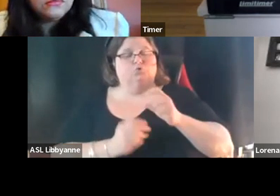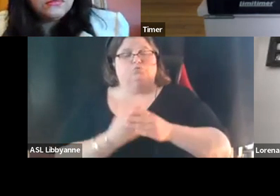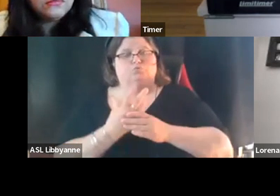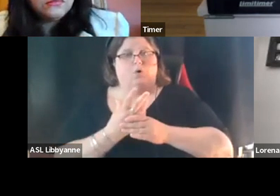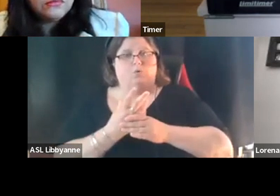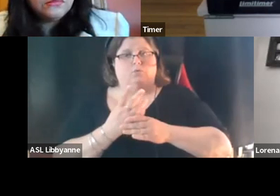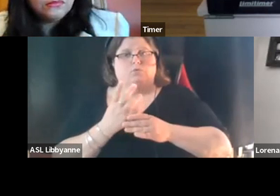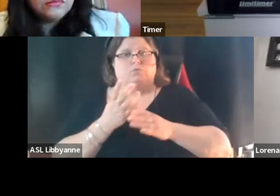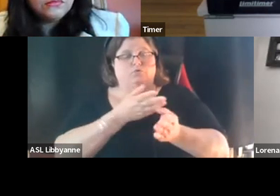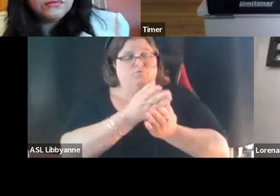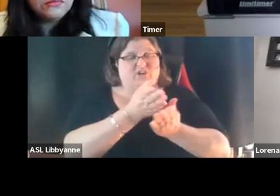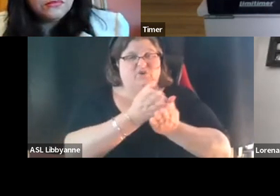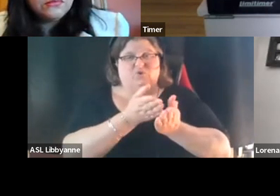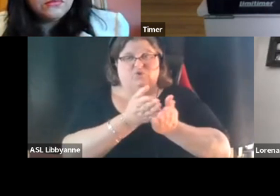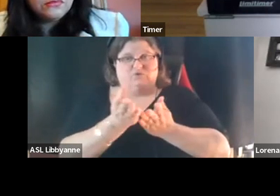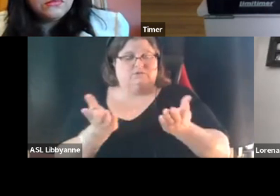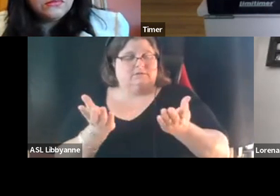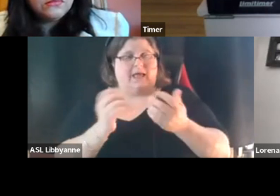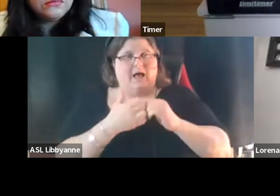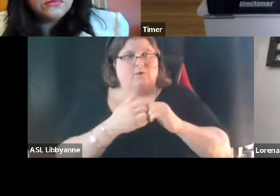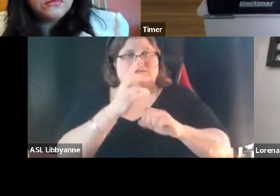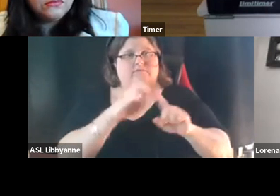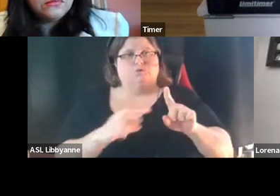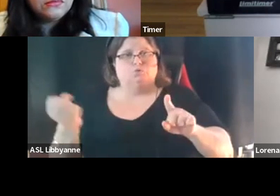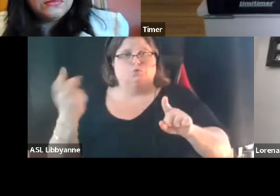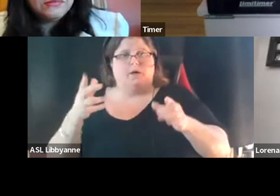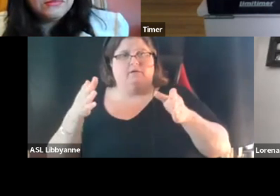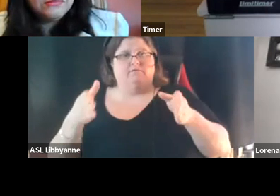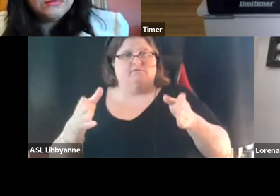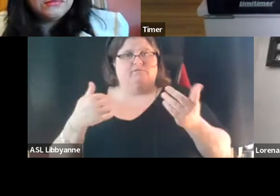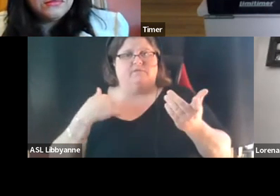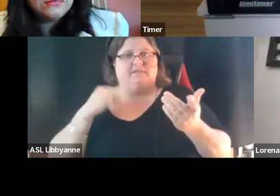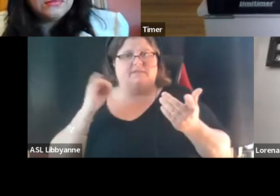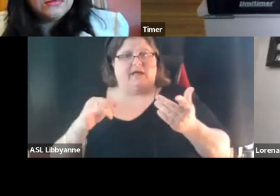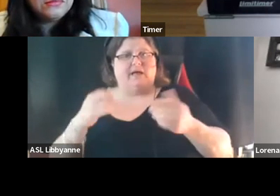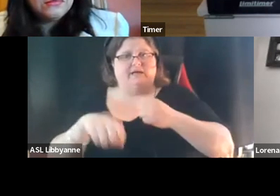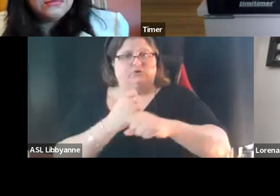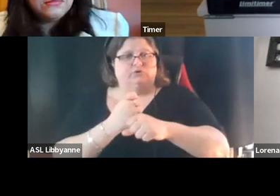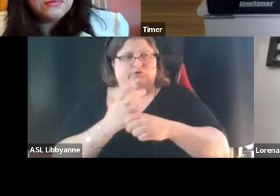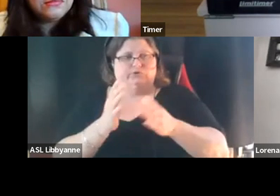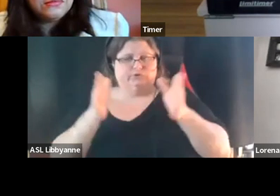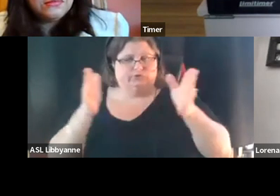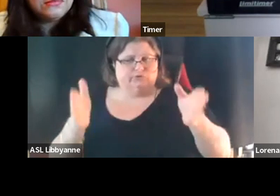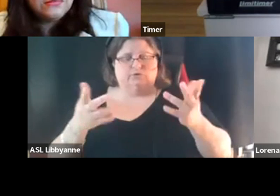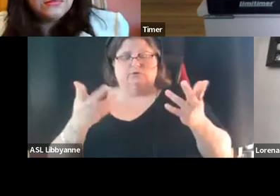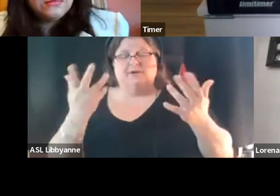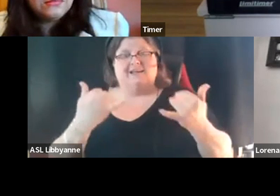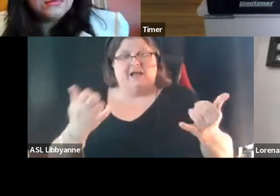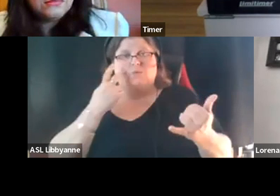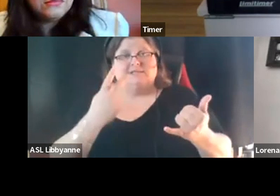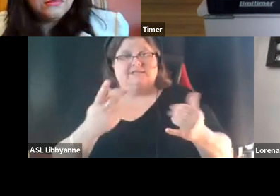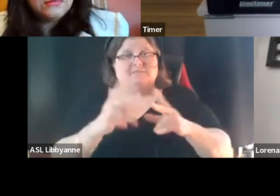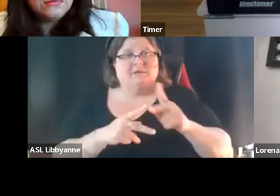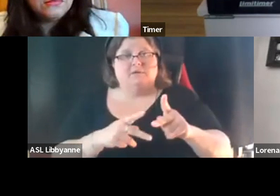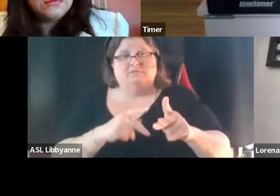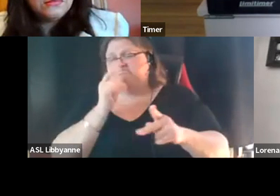the district? In the context of serious disengagement that we see currently, what strategies would